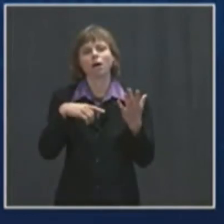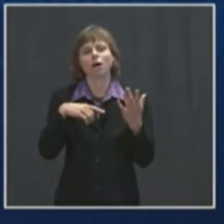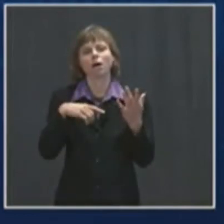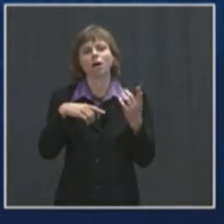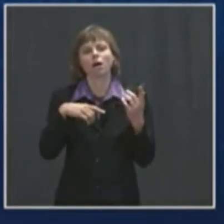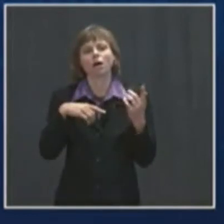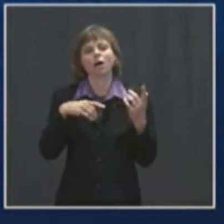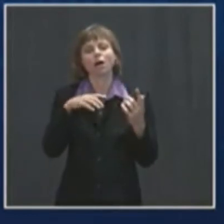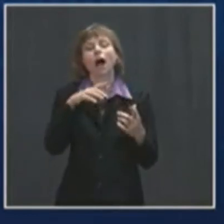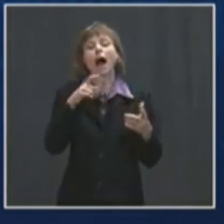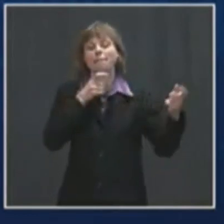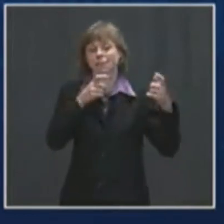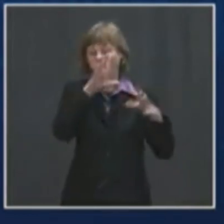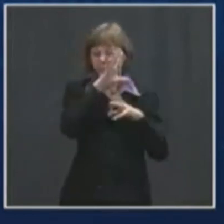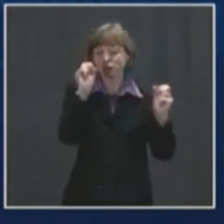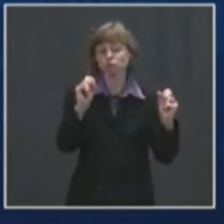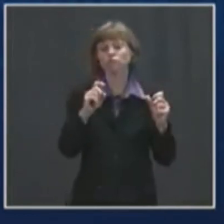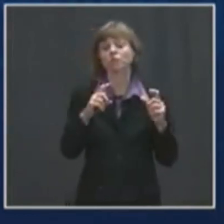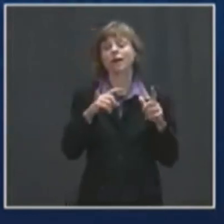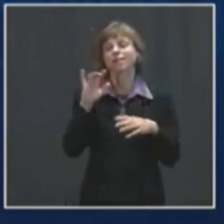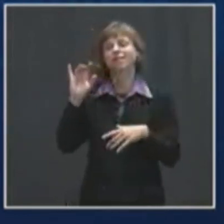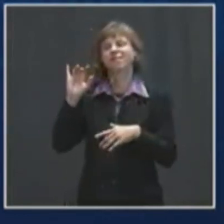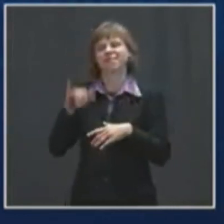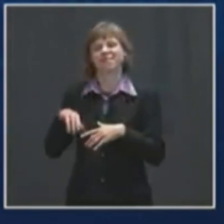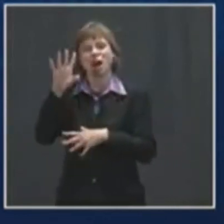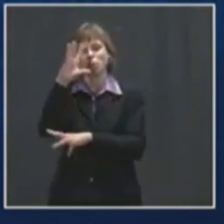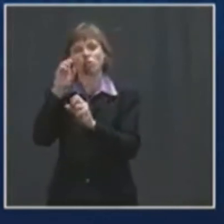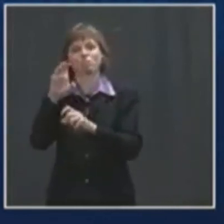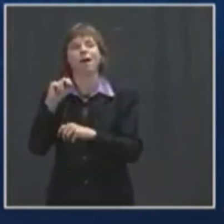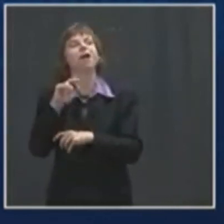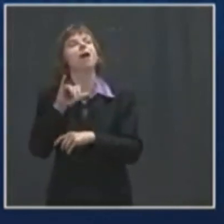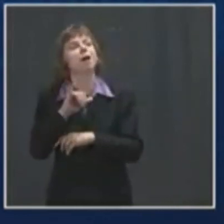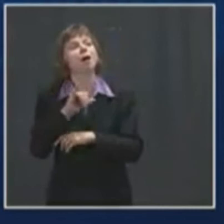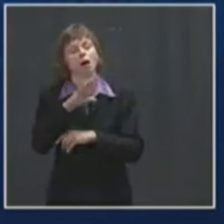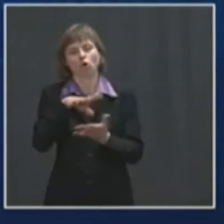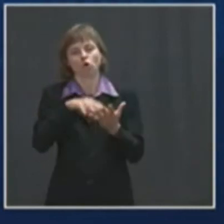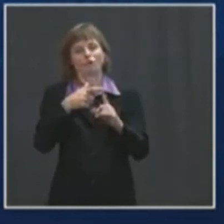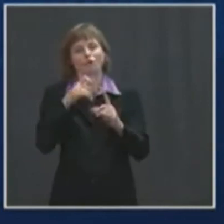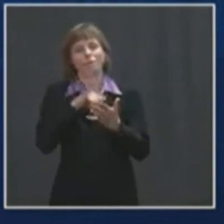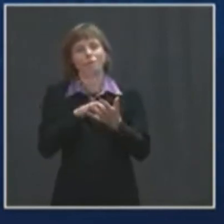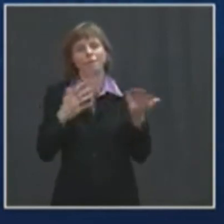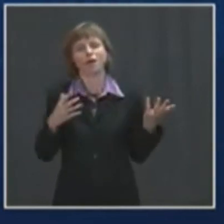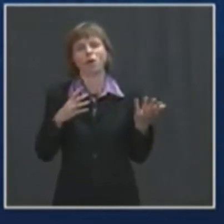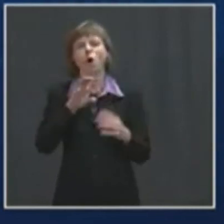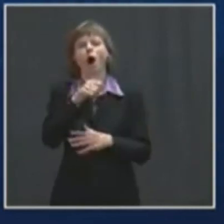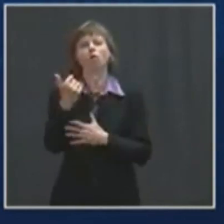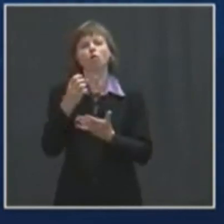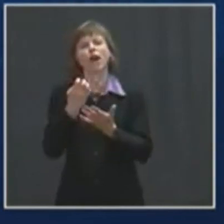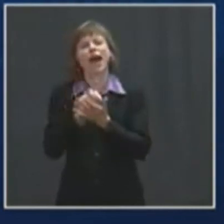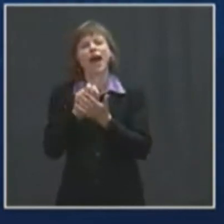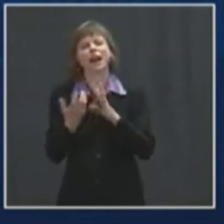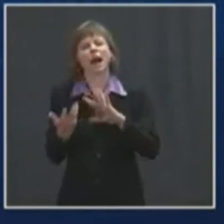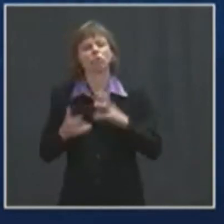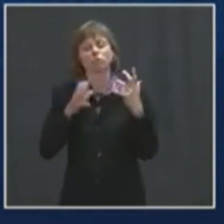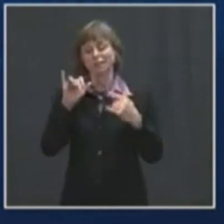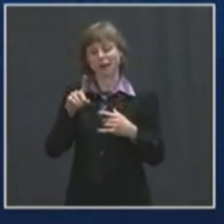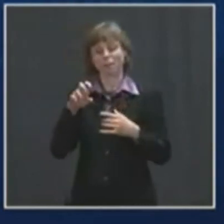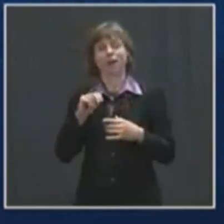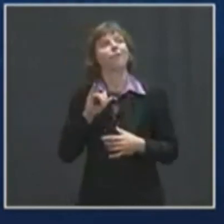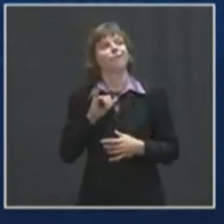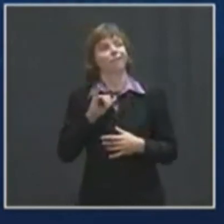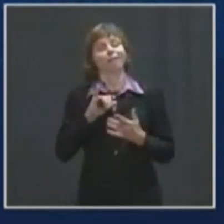auto bailout? There was so much that people were dealing with at that time. What other economic crises did he draw lessons from, and what are those, and how is